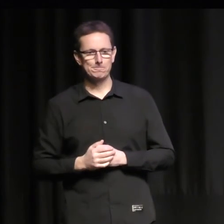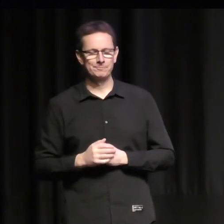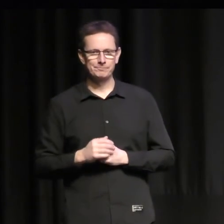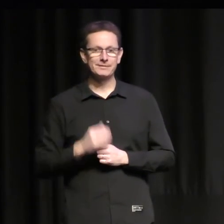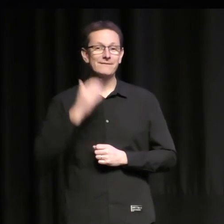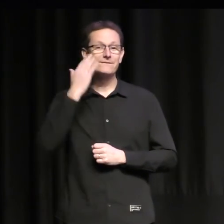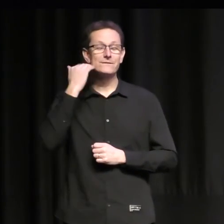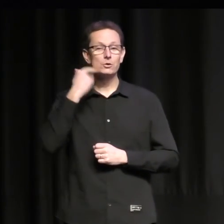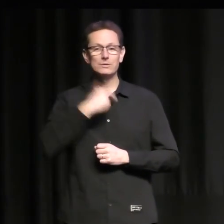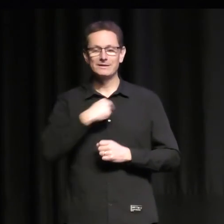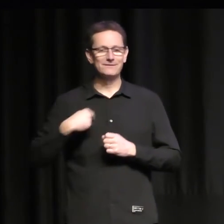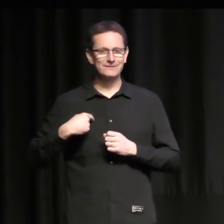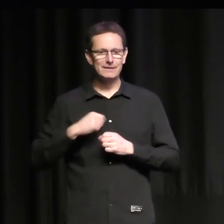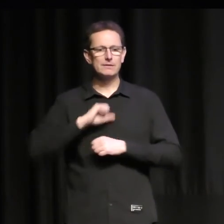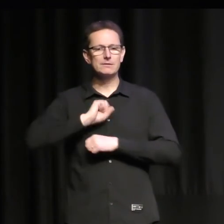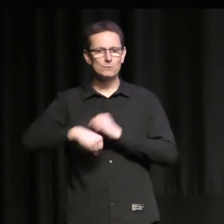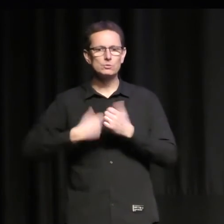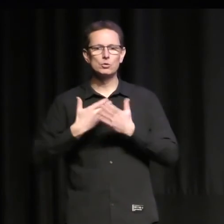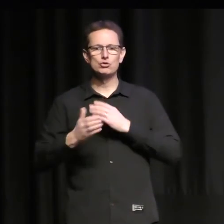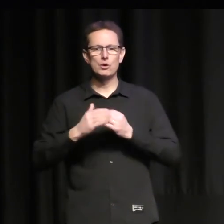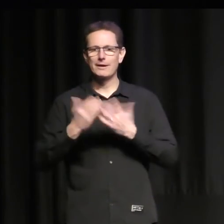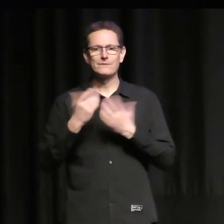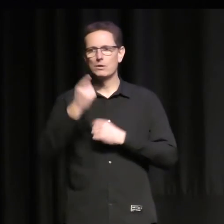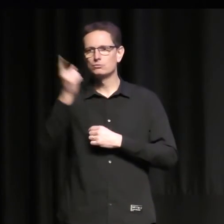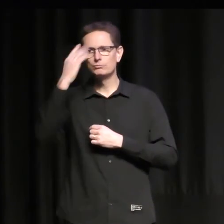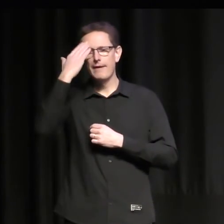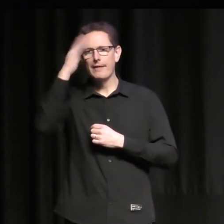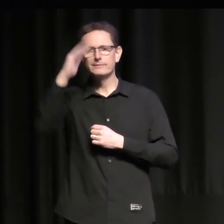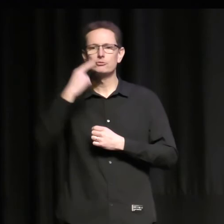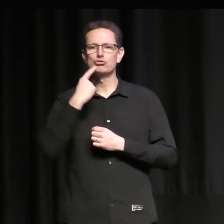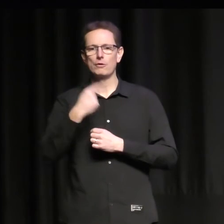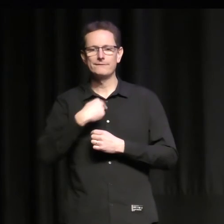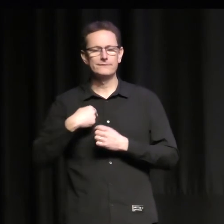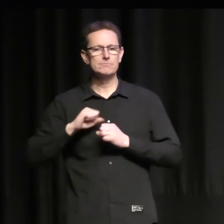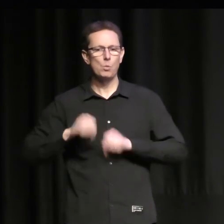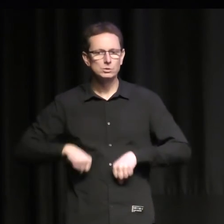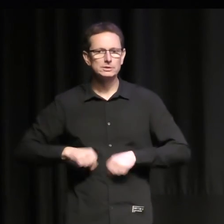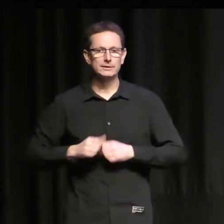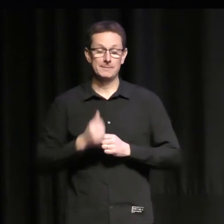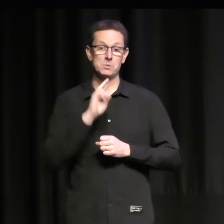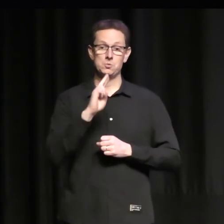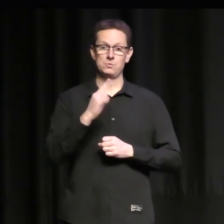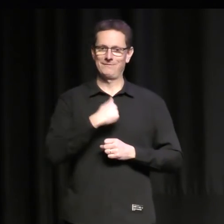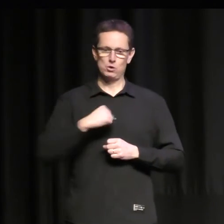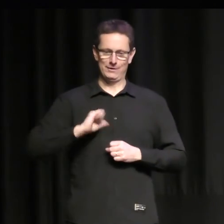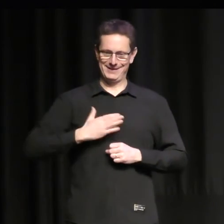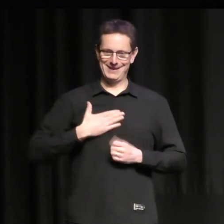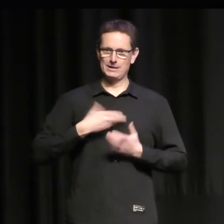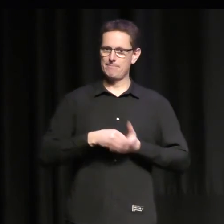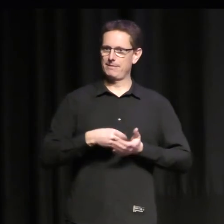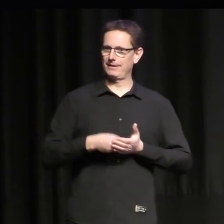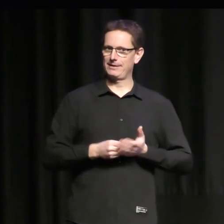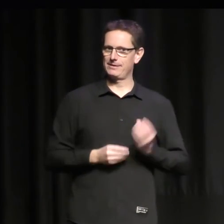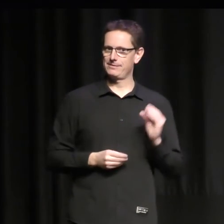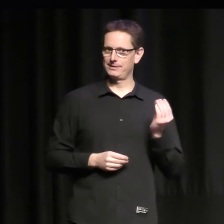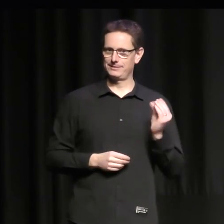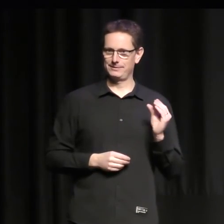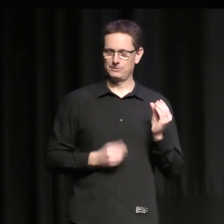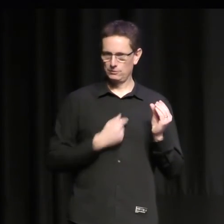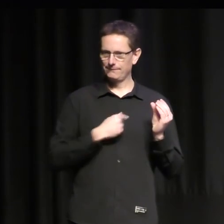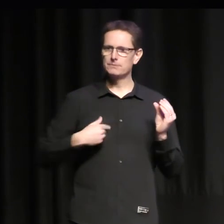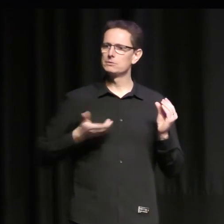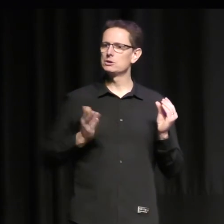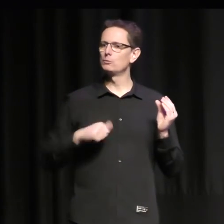Before we had to do what the elders told us what to do. Now we have a bit of money of our own. We decide